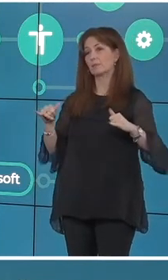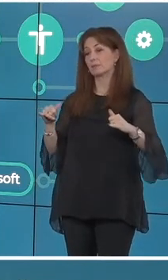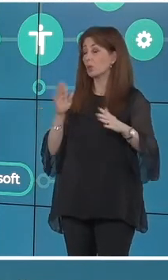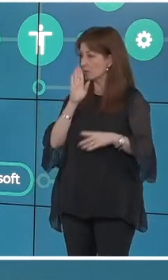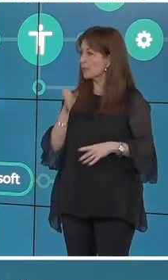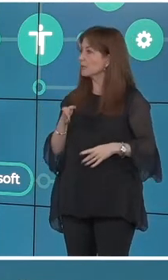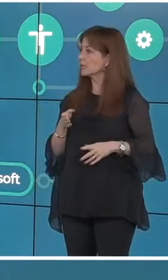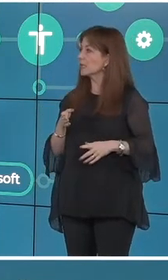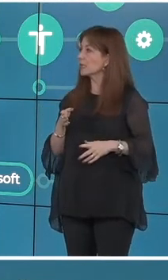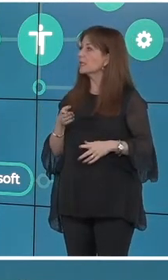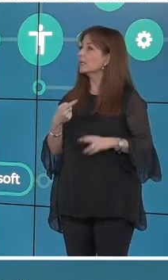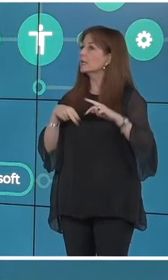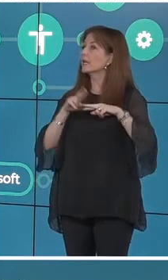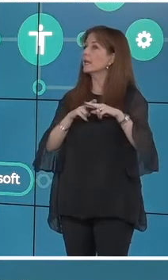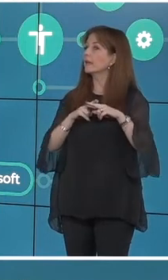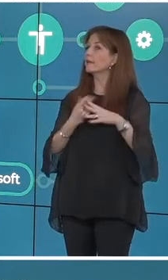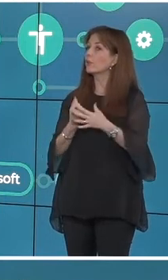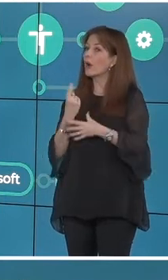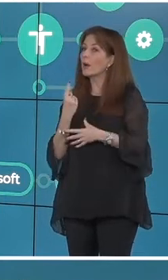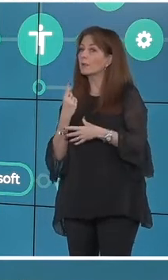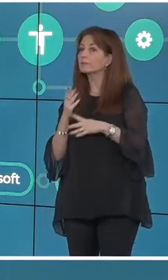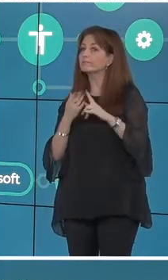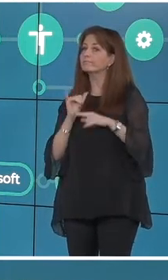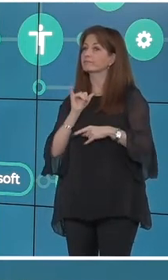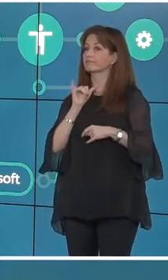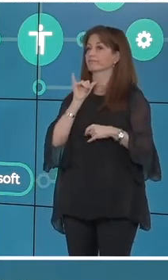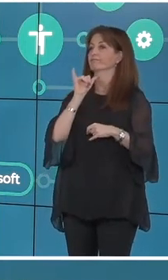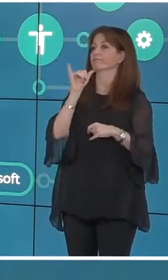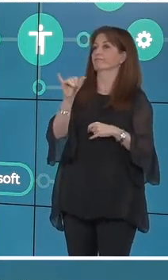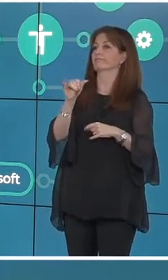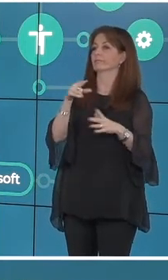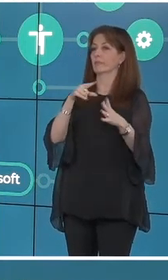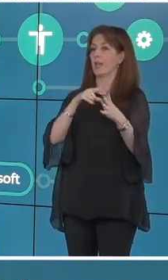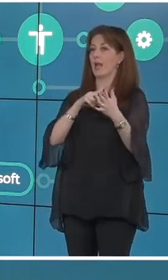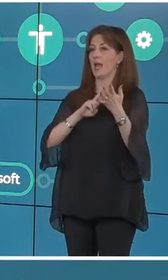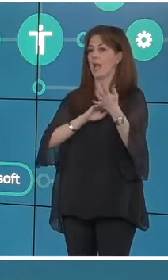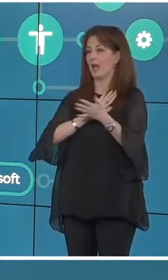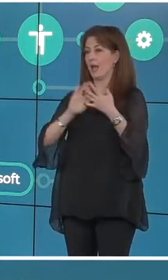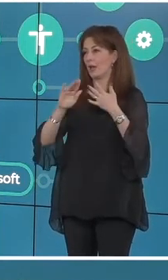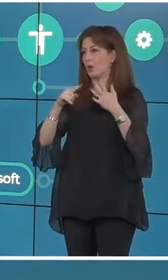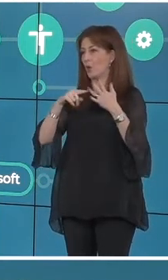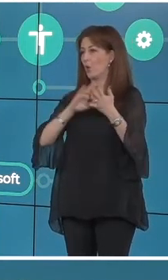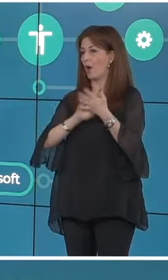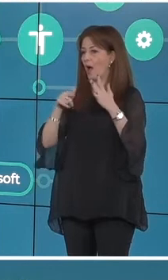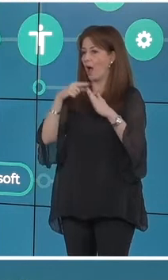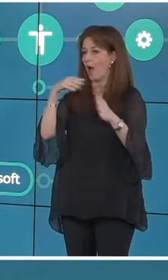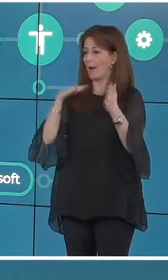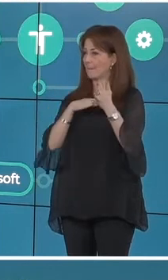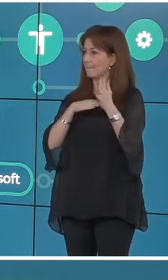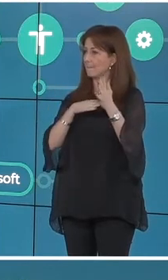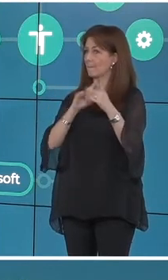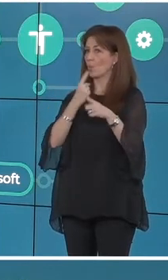if anyone happens to be going to another conference in Anaheim the week after, you're more than welcome to come to